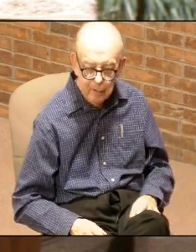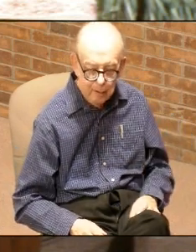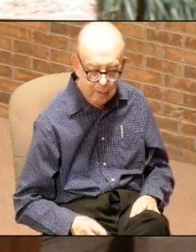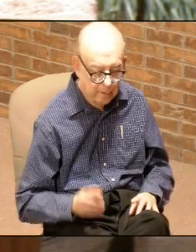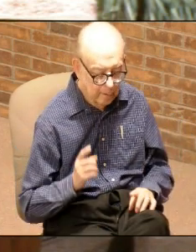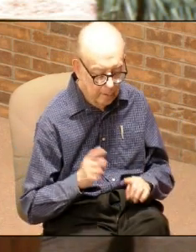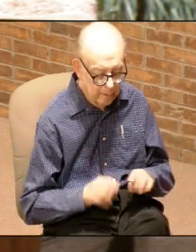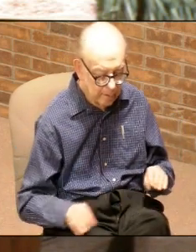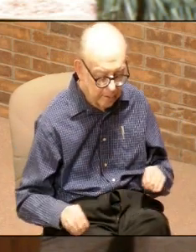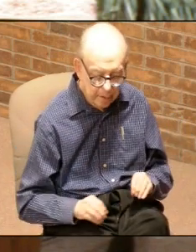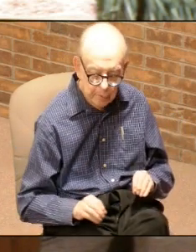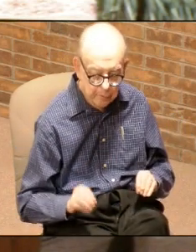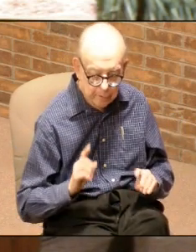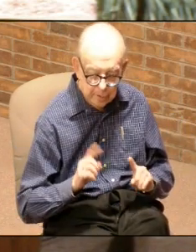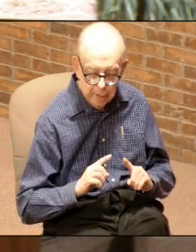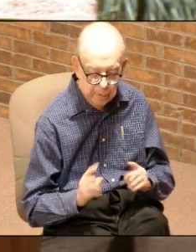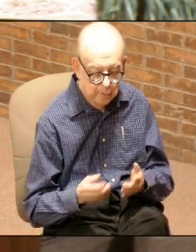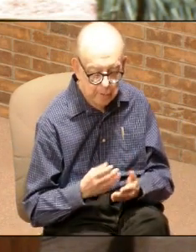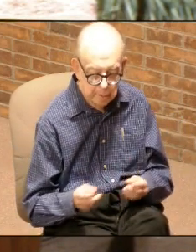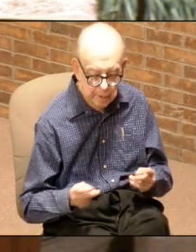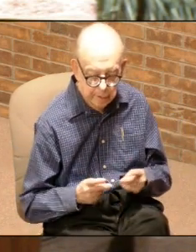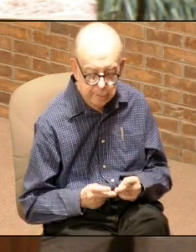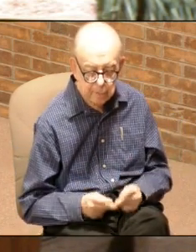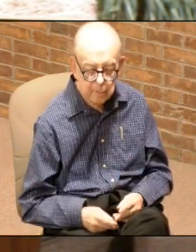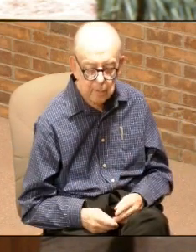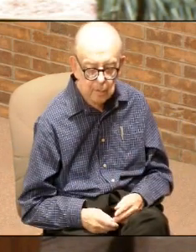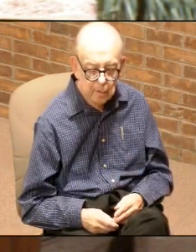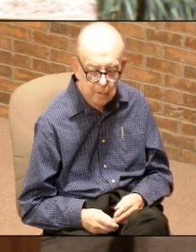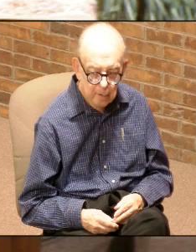Can't move, can't go anywhere.